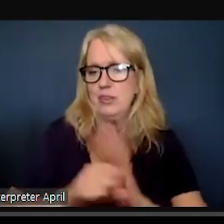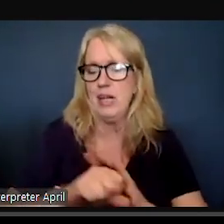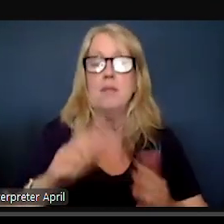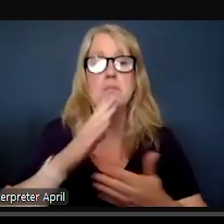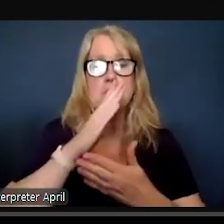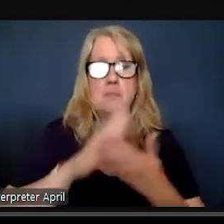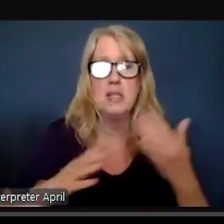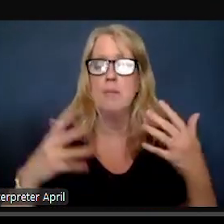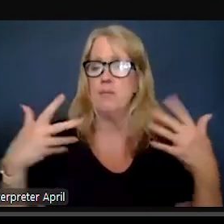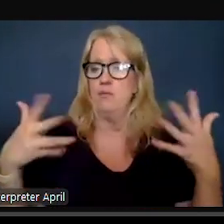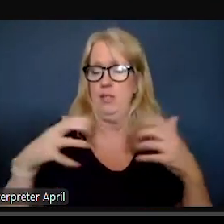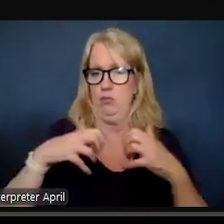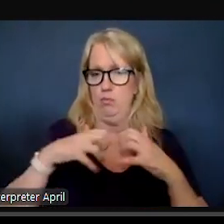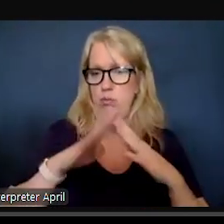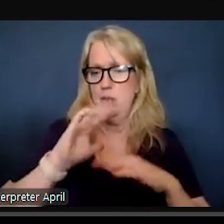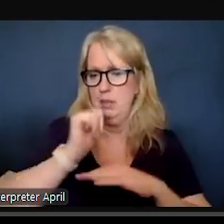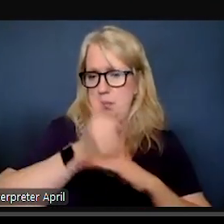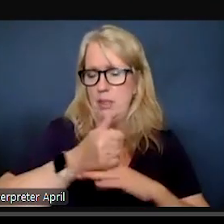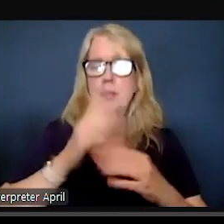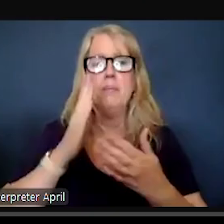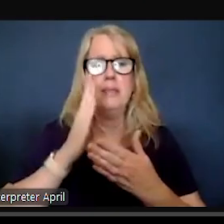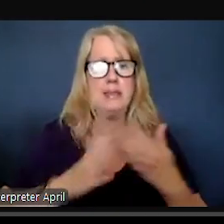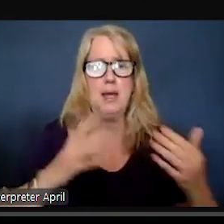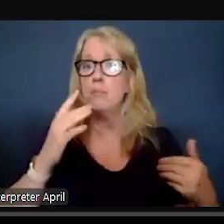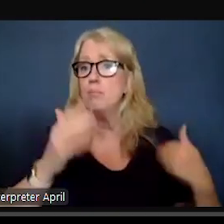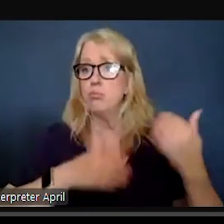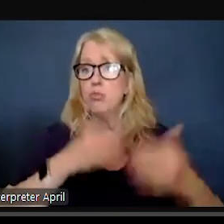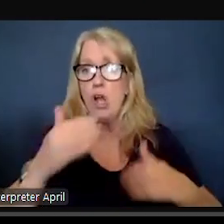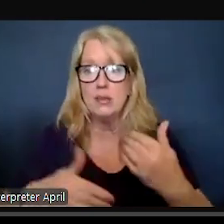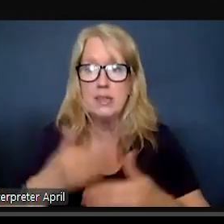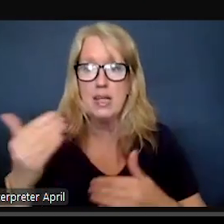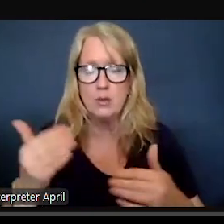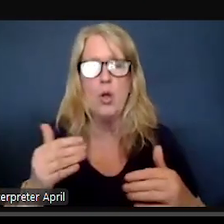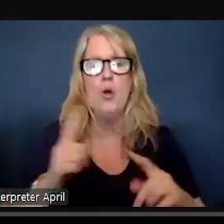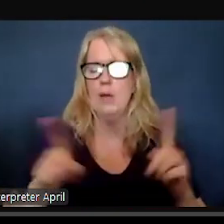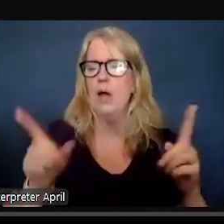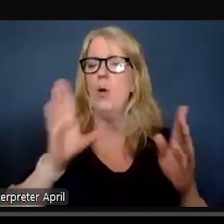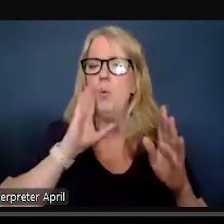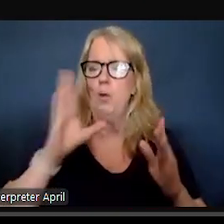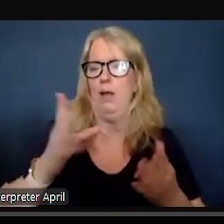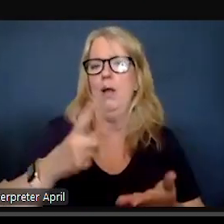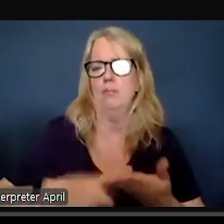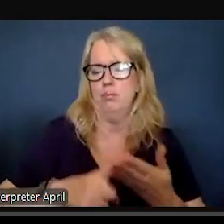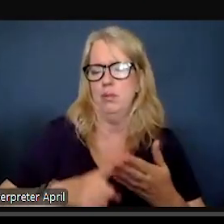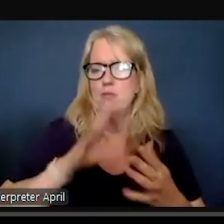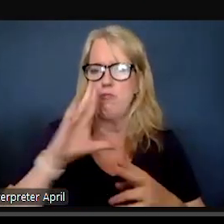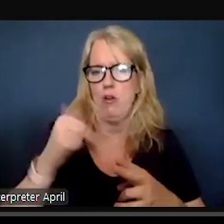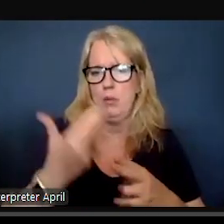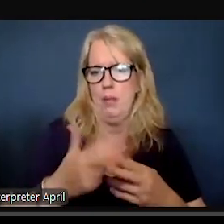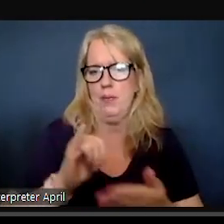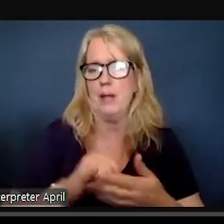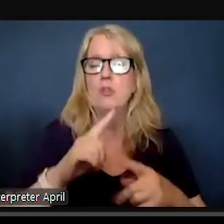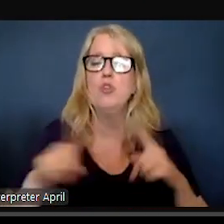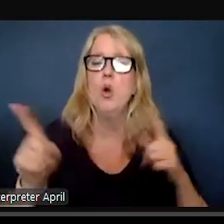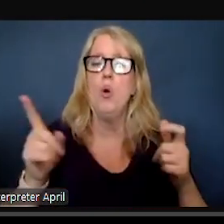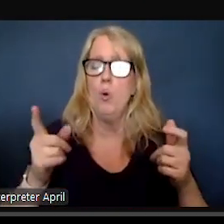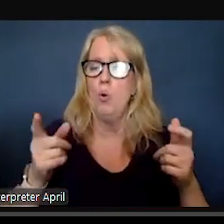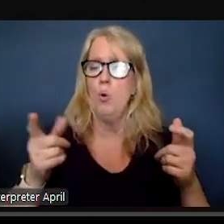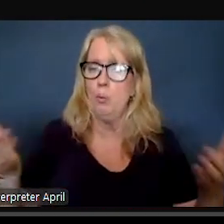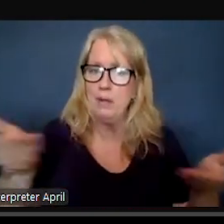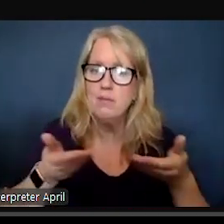Some of it's been implemented, some of it's in process, but they're going to be talking about that. And so we